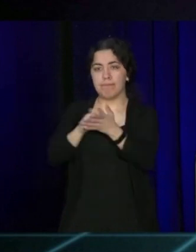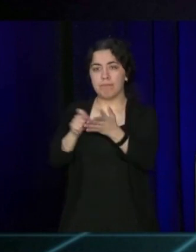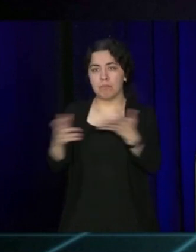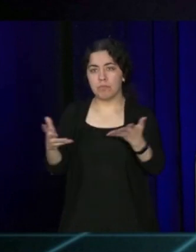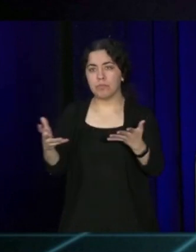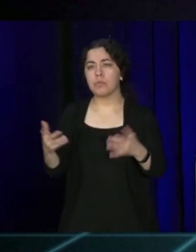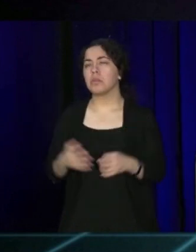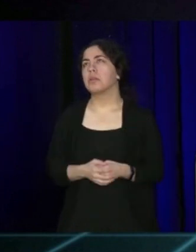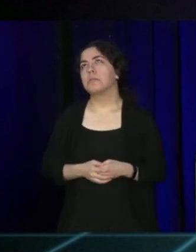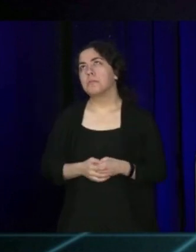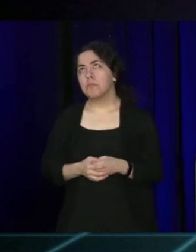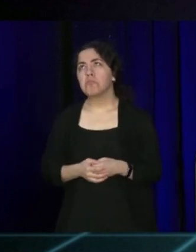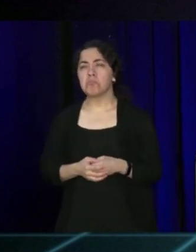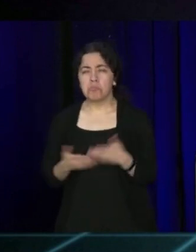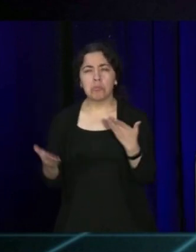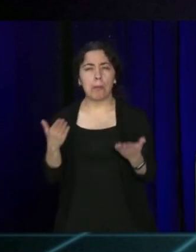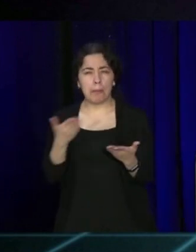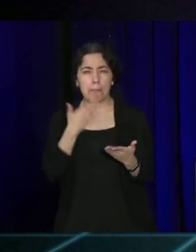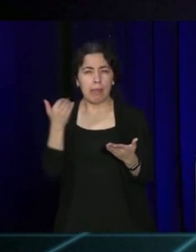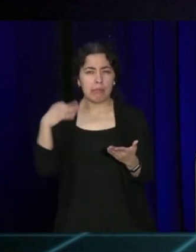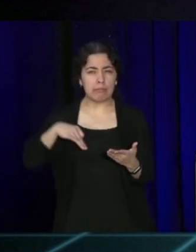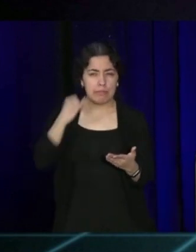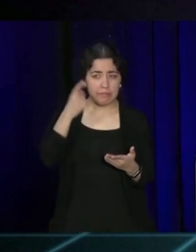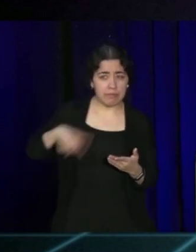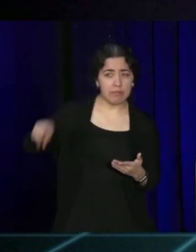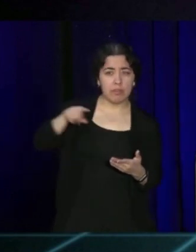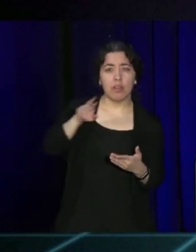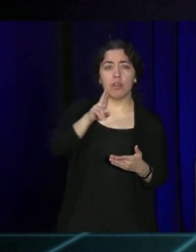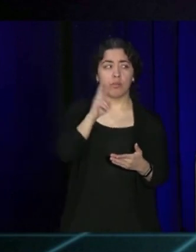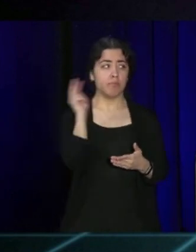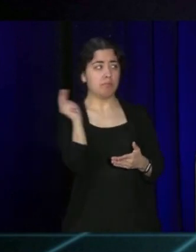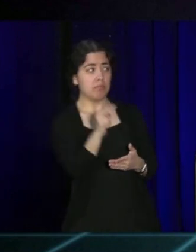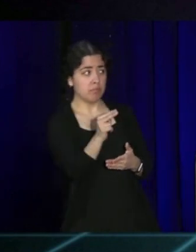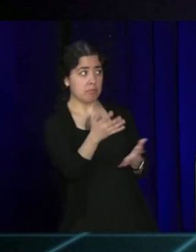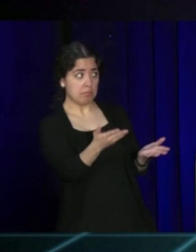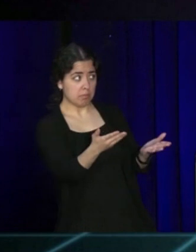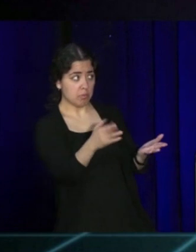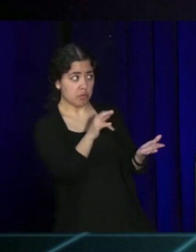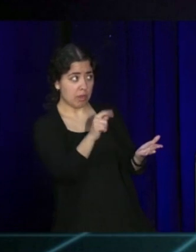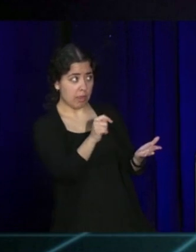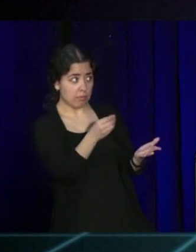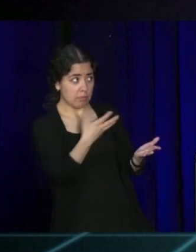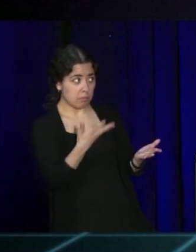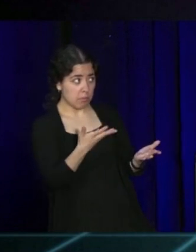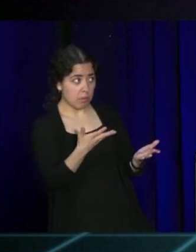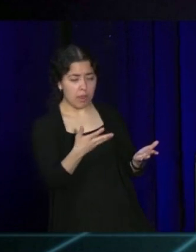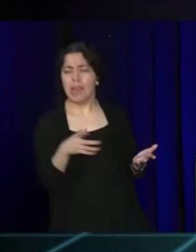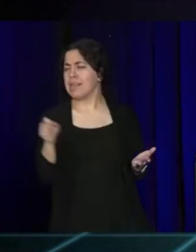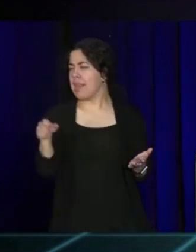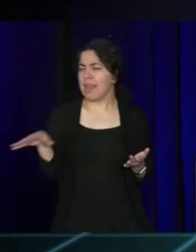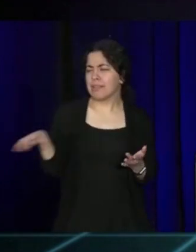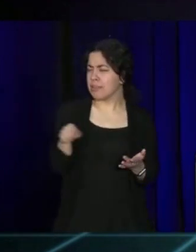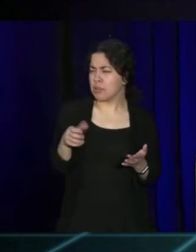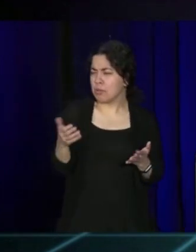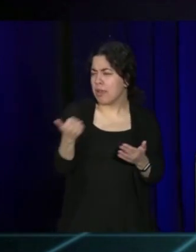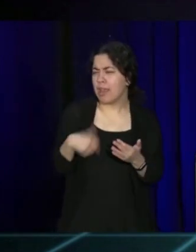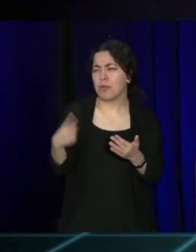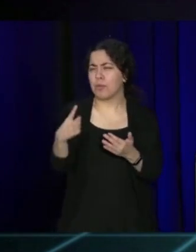probably best for everyone if React just came out and said, yeah, we'll take you anywhere and everywhere, right up to the top